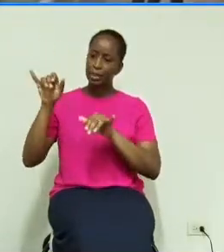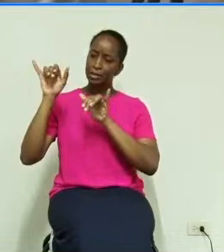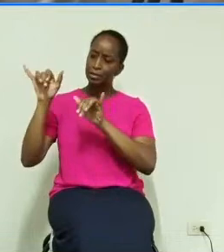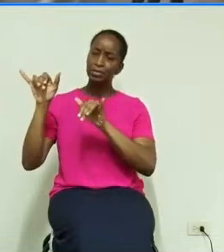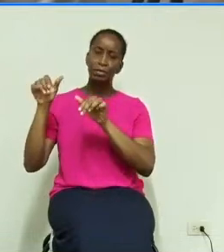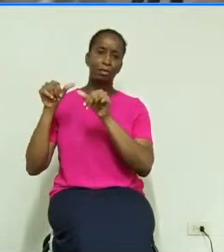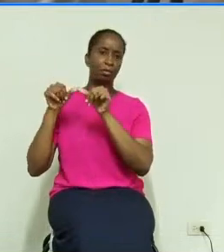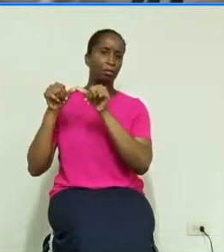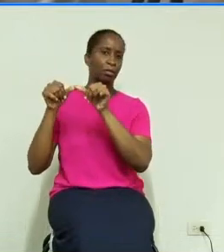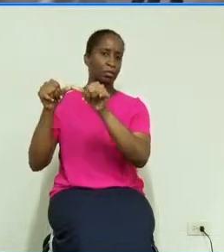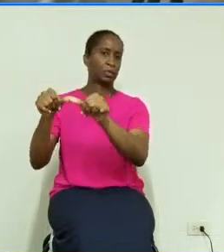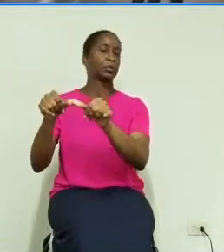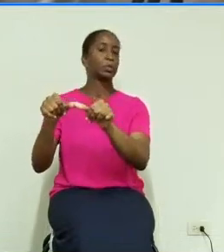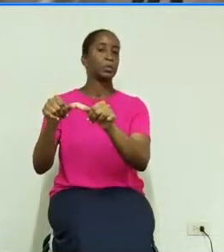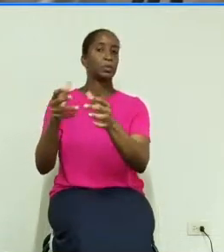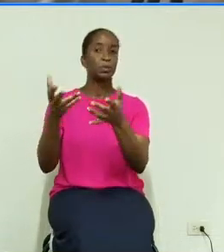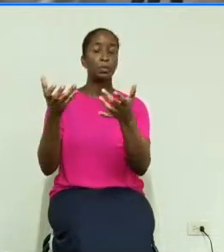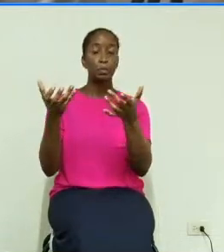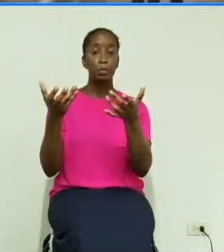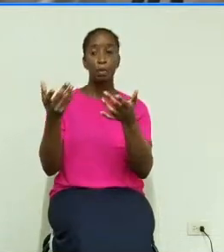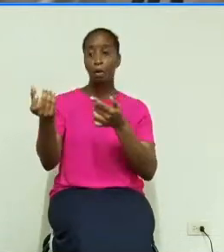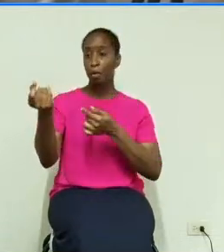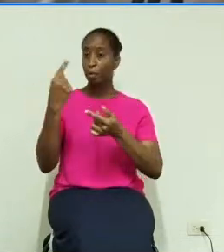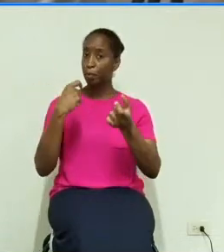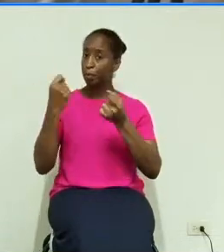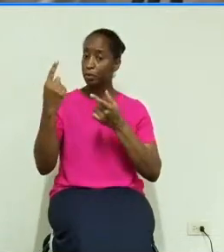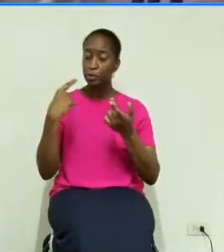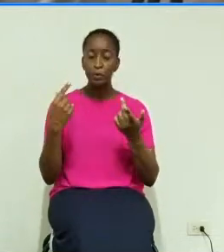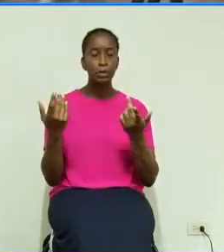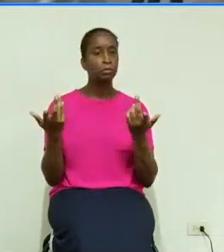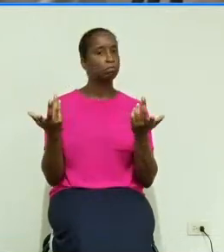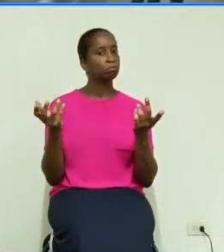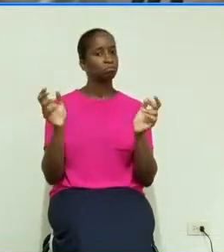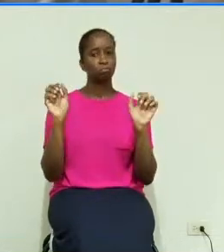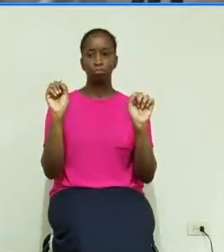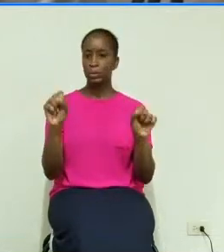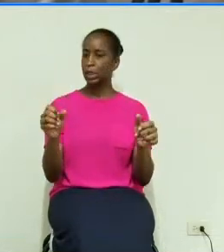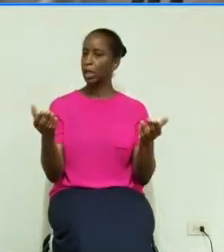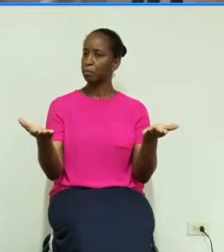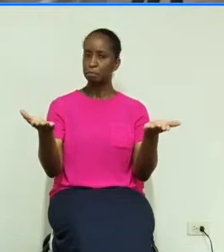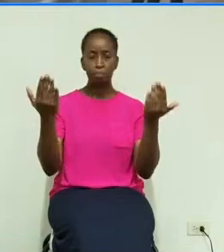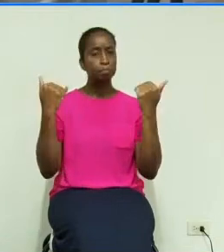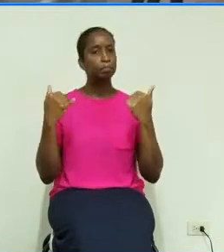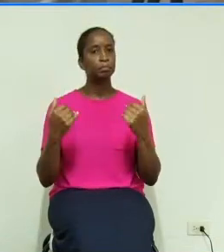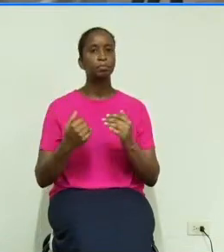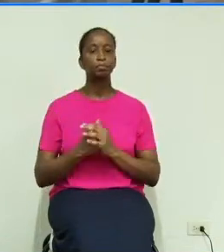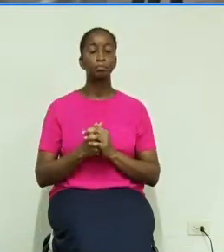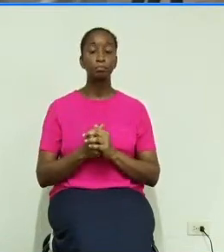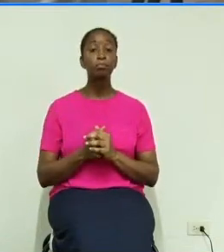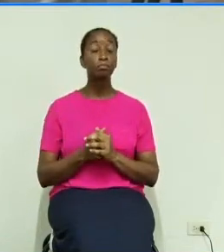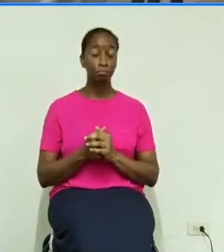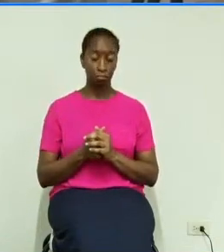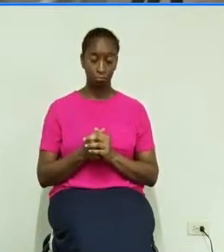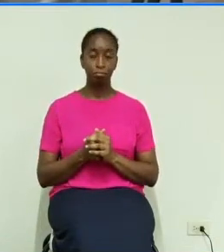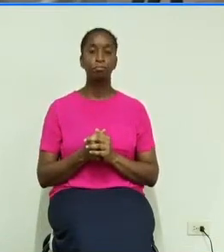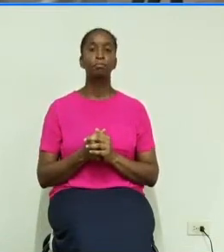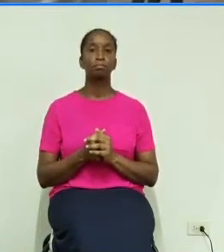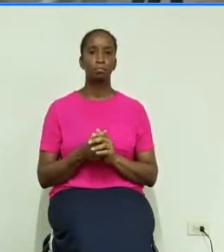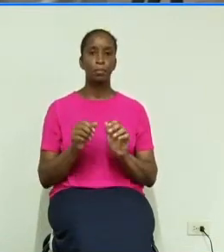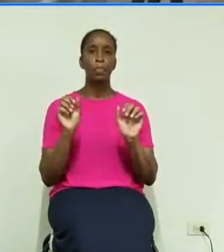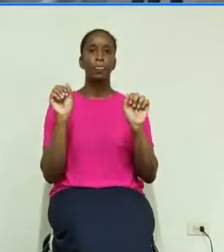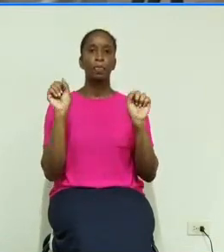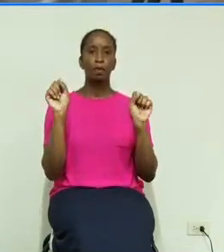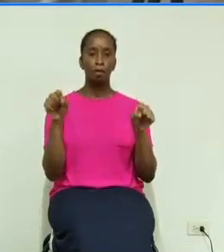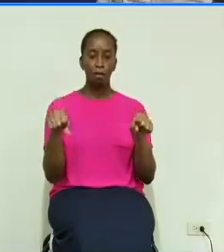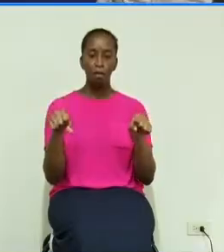You've heard from our panel. You may ask our panel questions. I'm checking with our